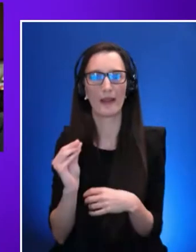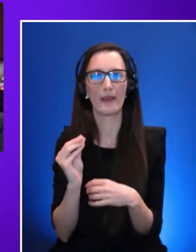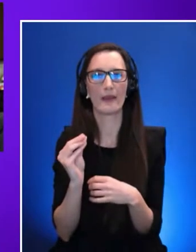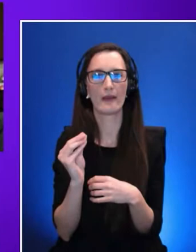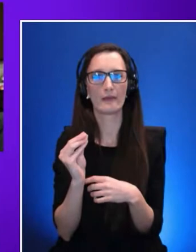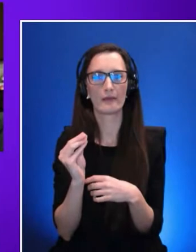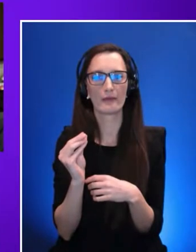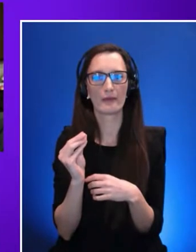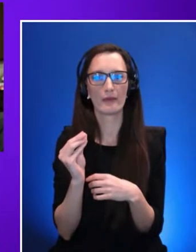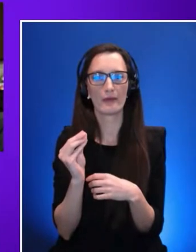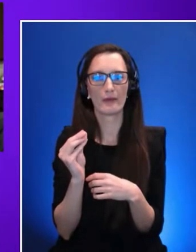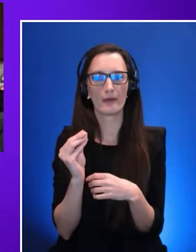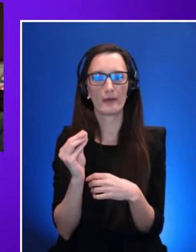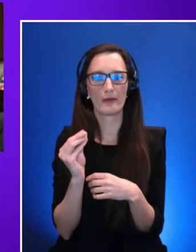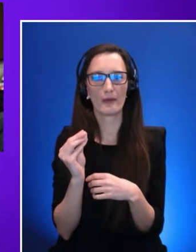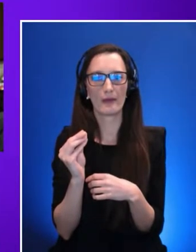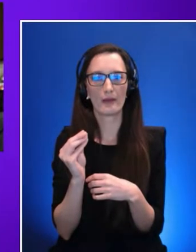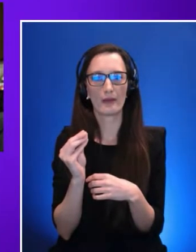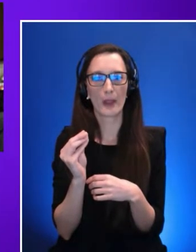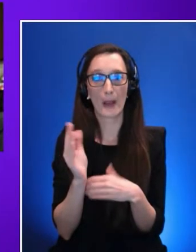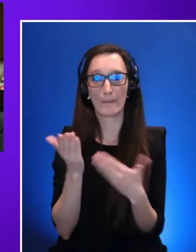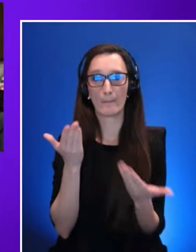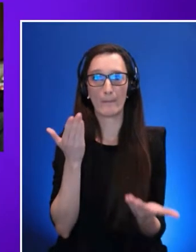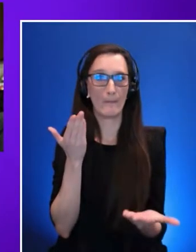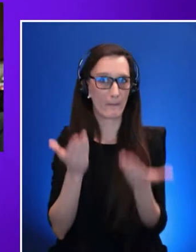that potentially have ways